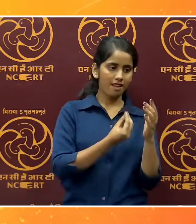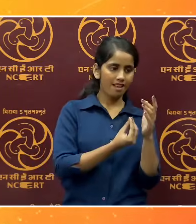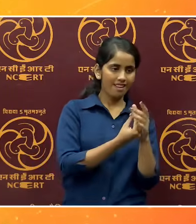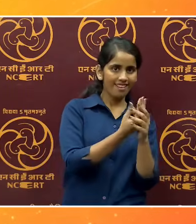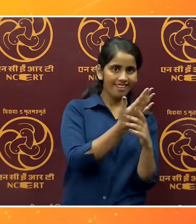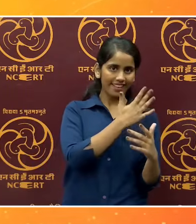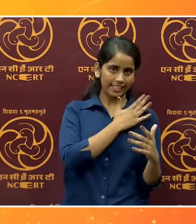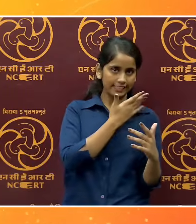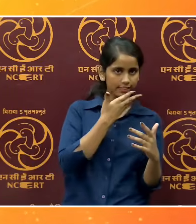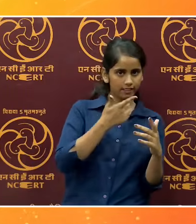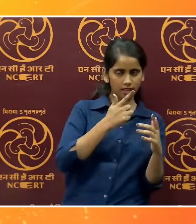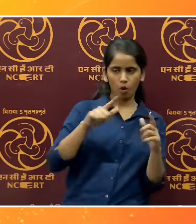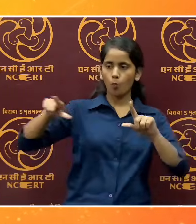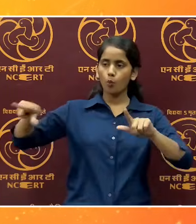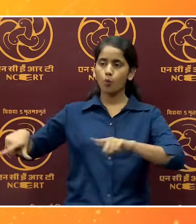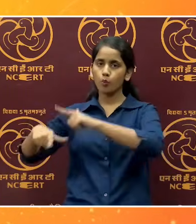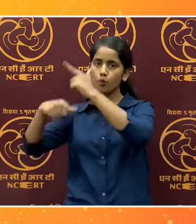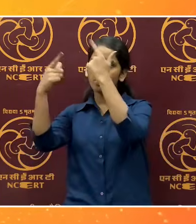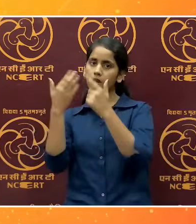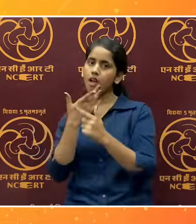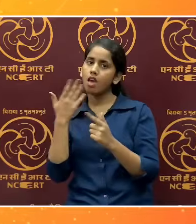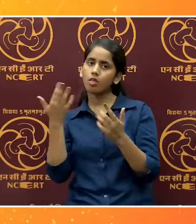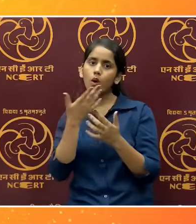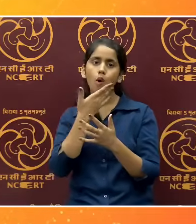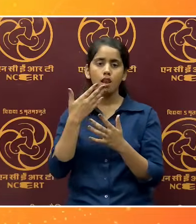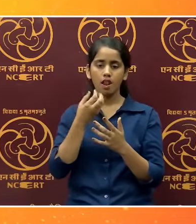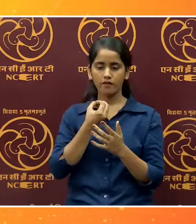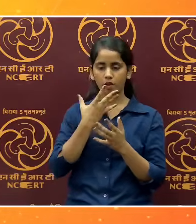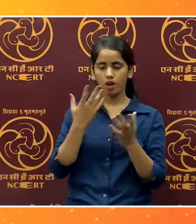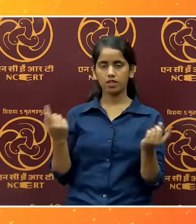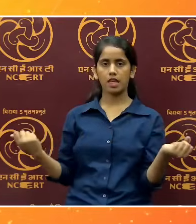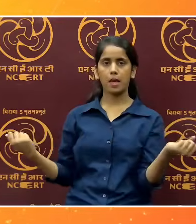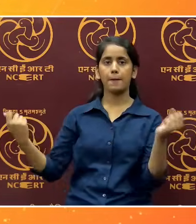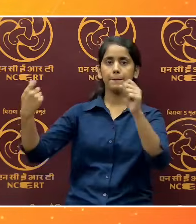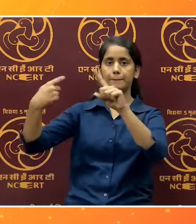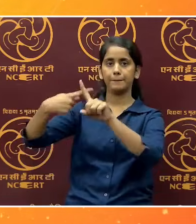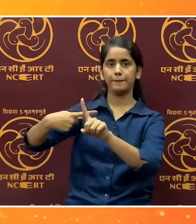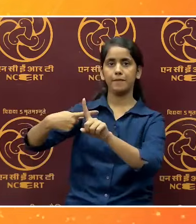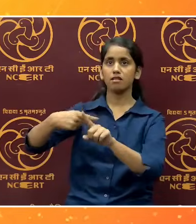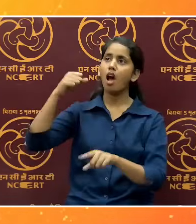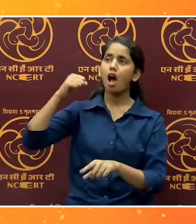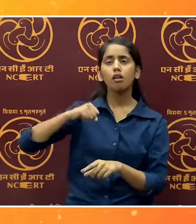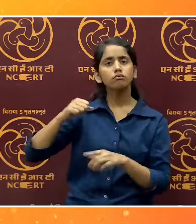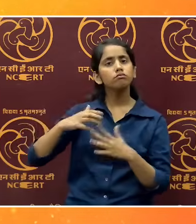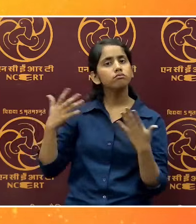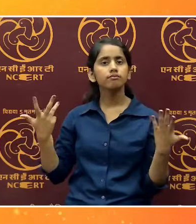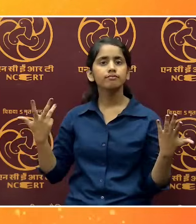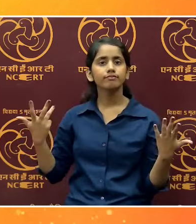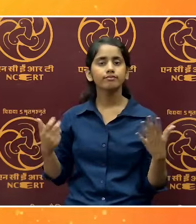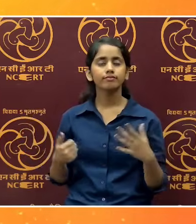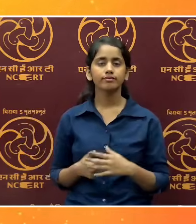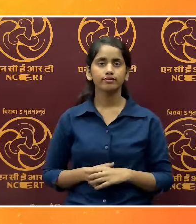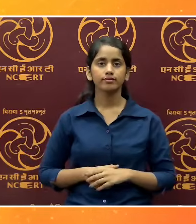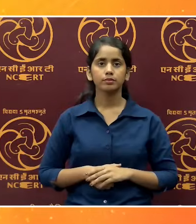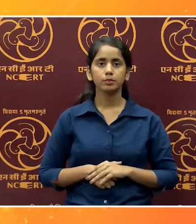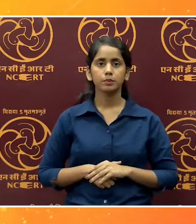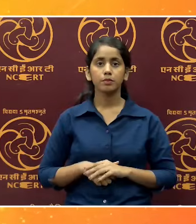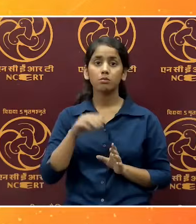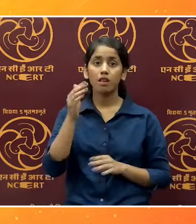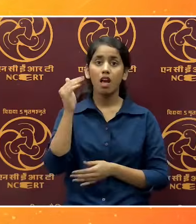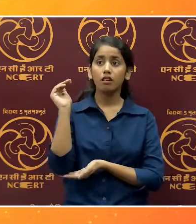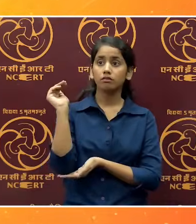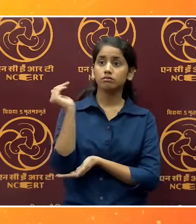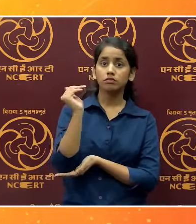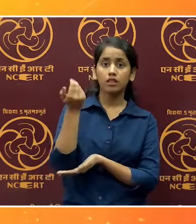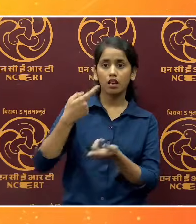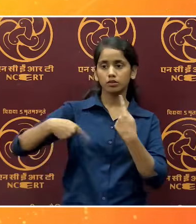trees. So, the frog is quite smart. Yes, it is. But snakes are